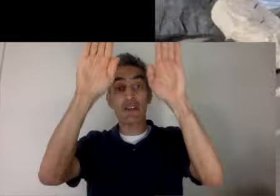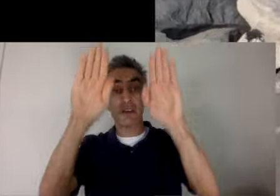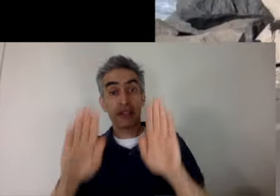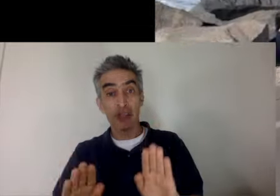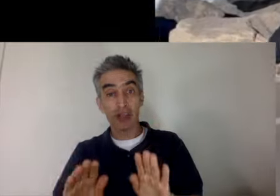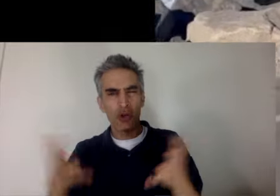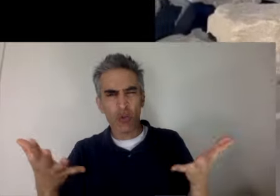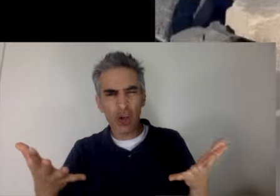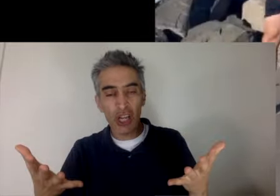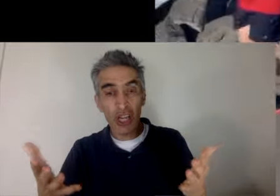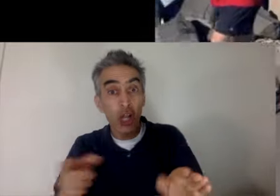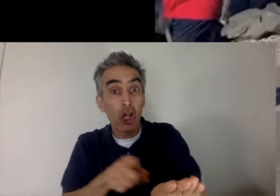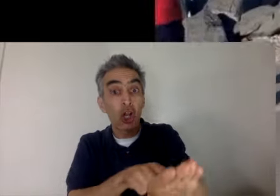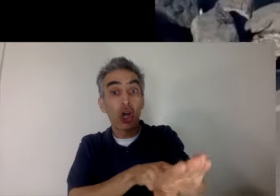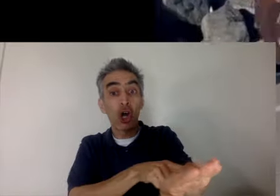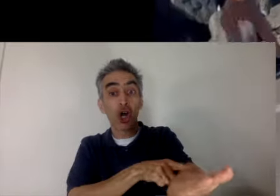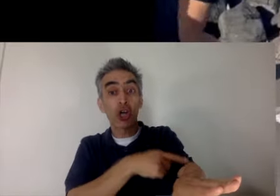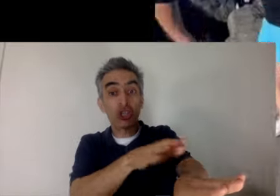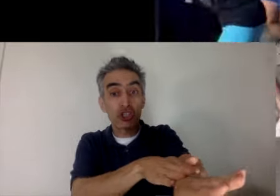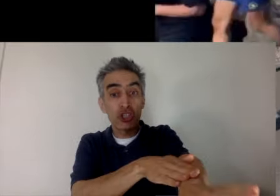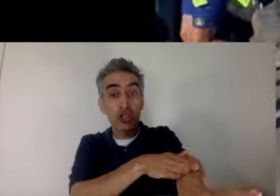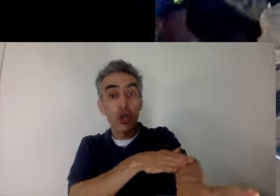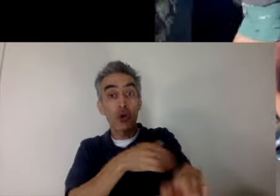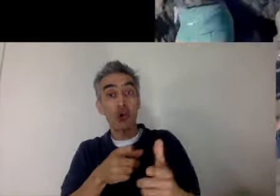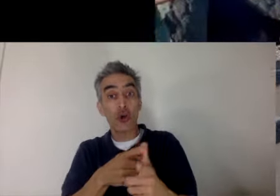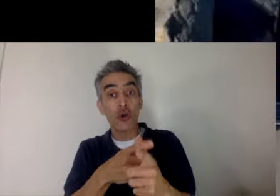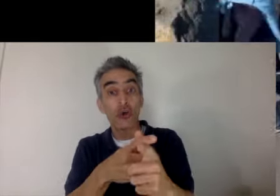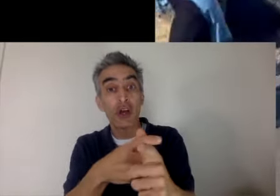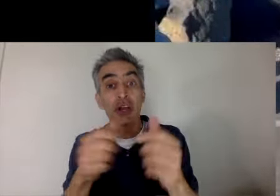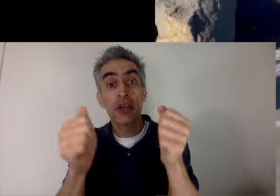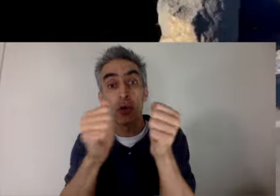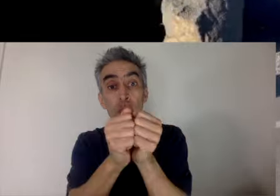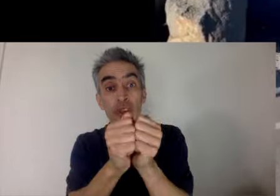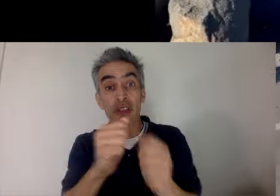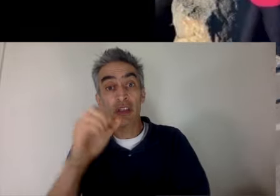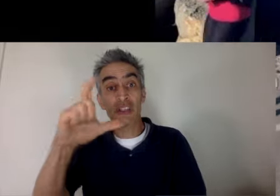And one long run every Sunday with the running club also.